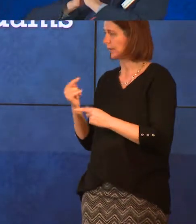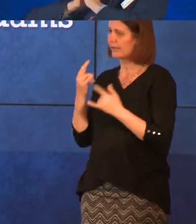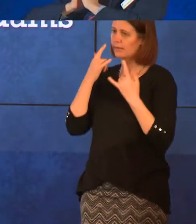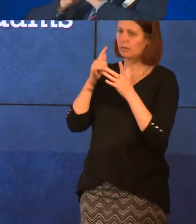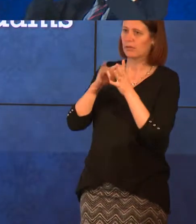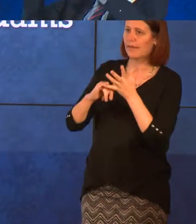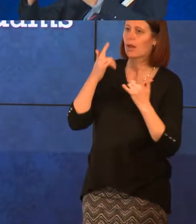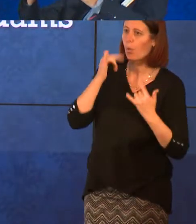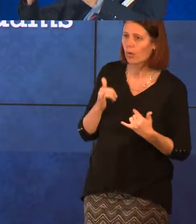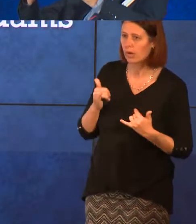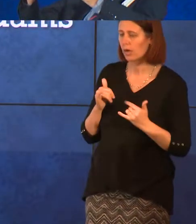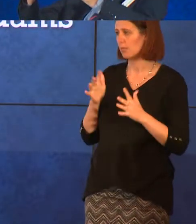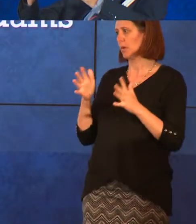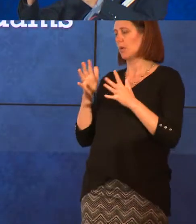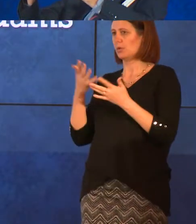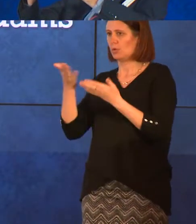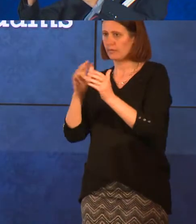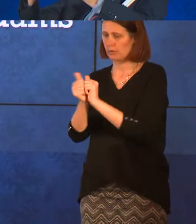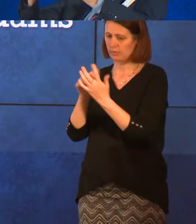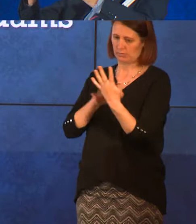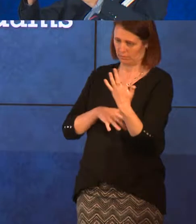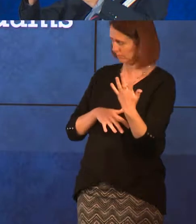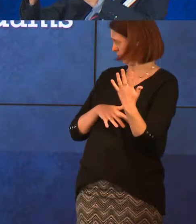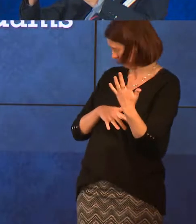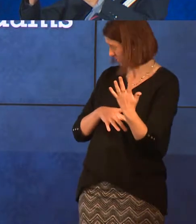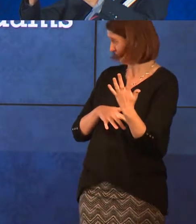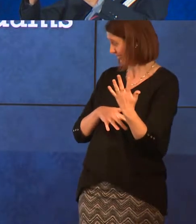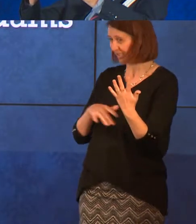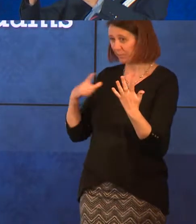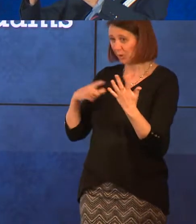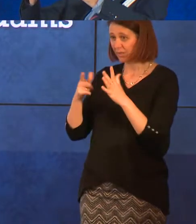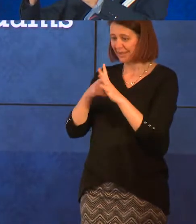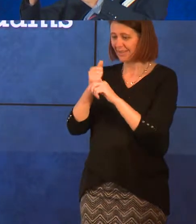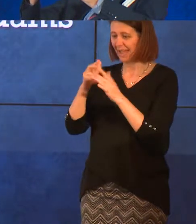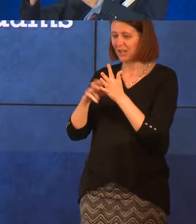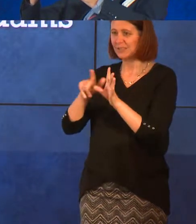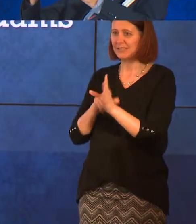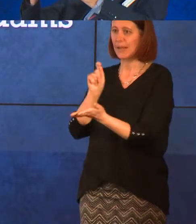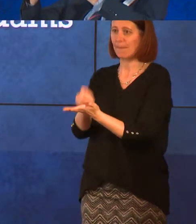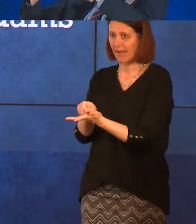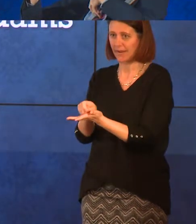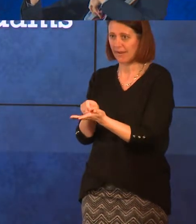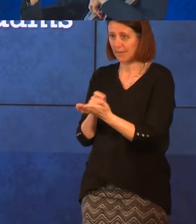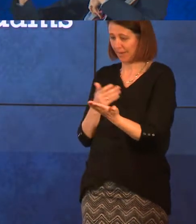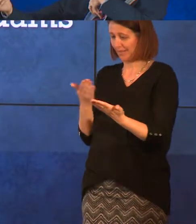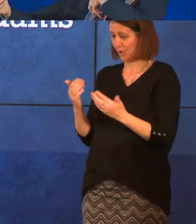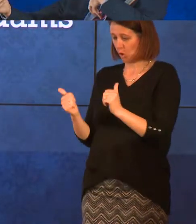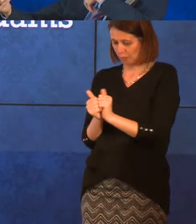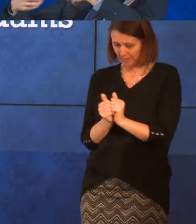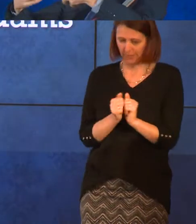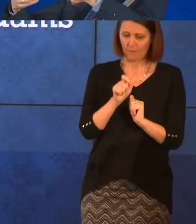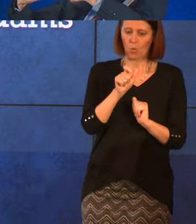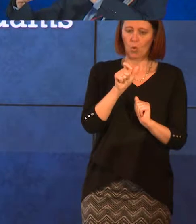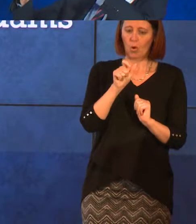about the bizarre nature of service agreements because the agency is paying, but the agreement's between the participant and the